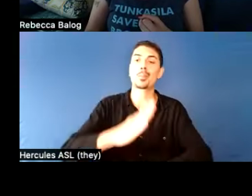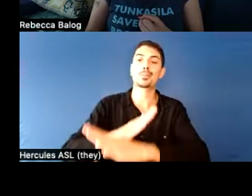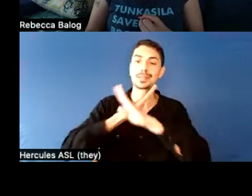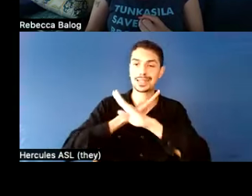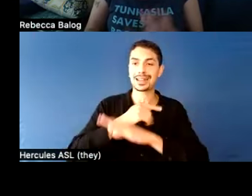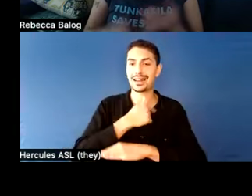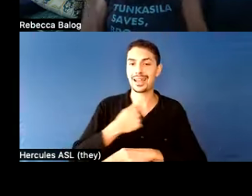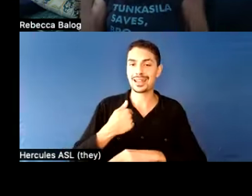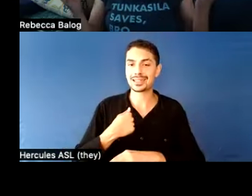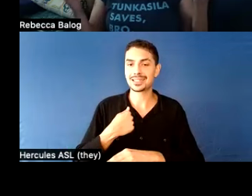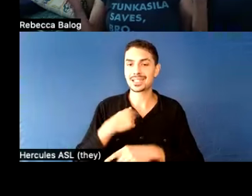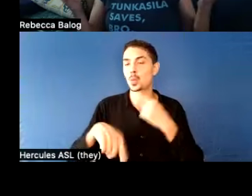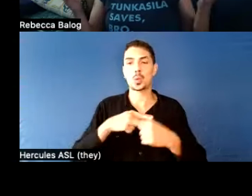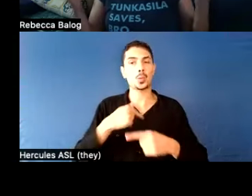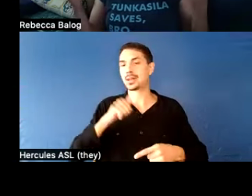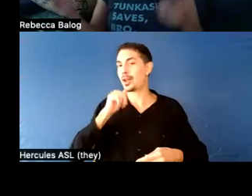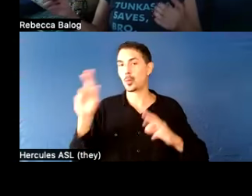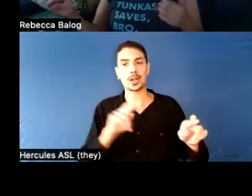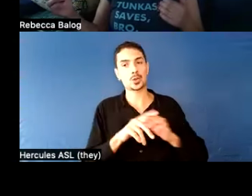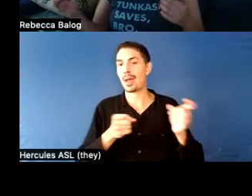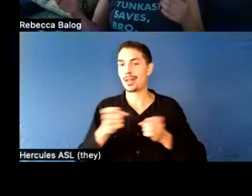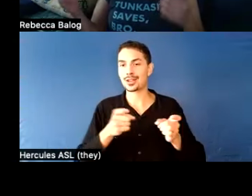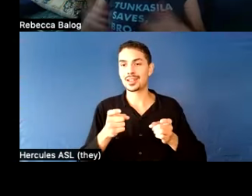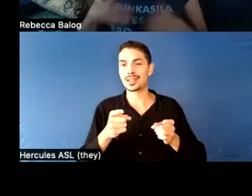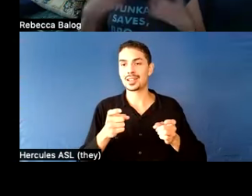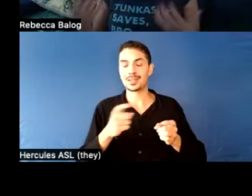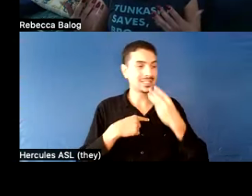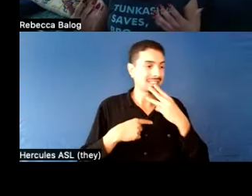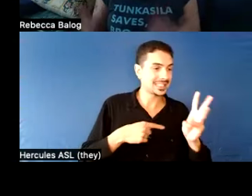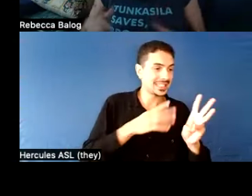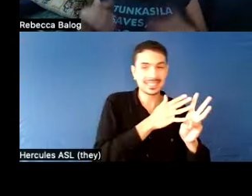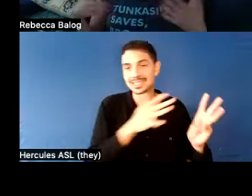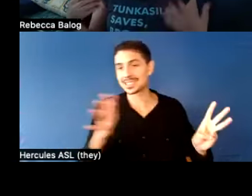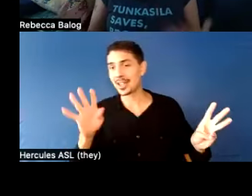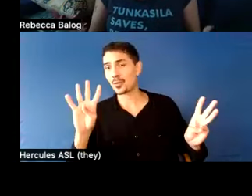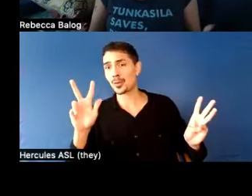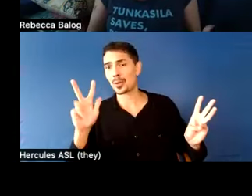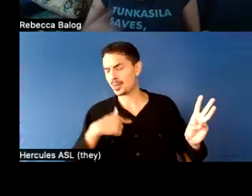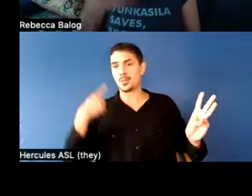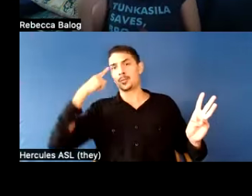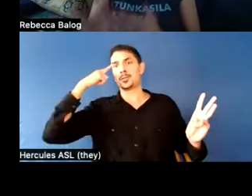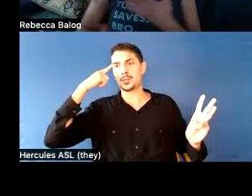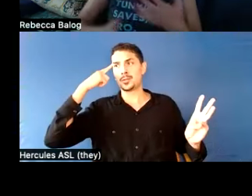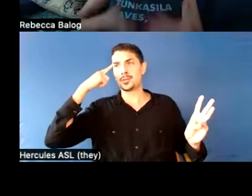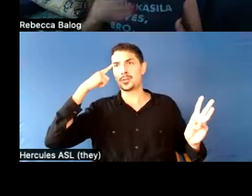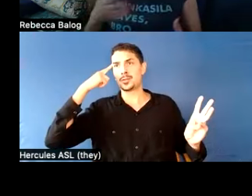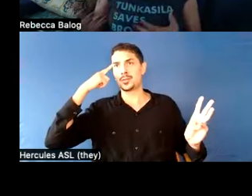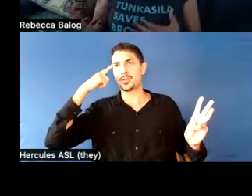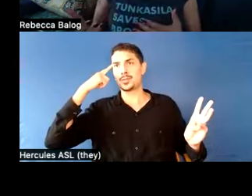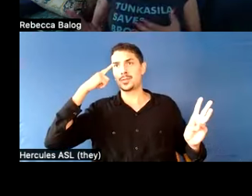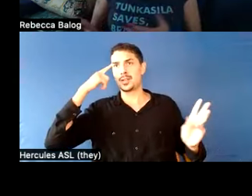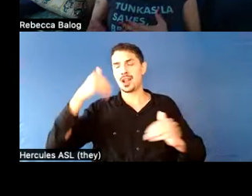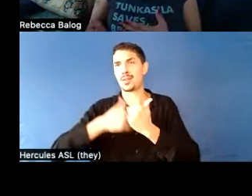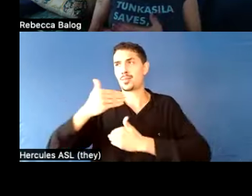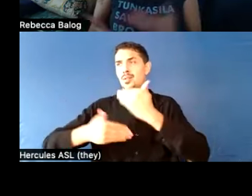okay if someone says, I don't remember this until now. And then we address that and say, well, what was that process like for you? And just treat it like it